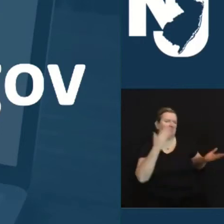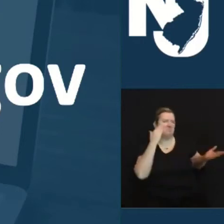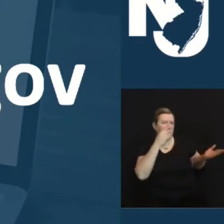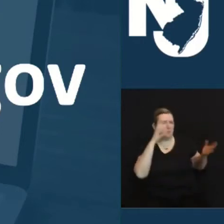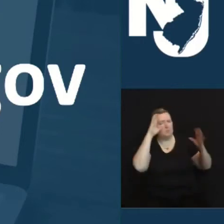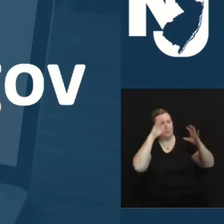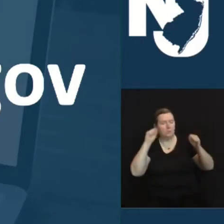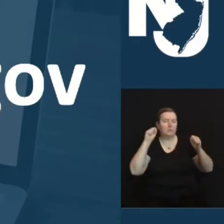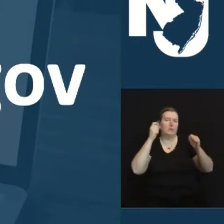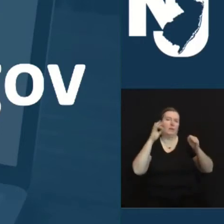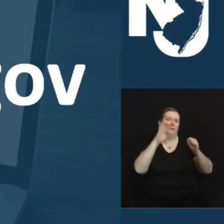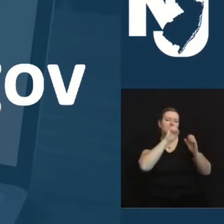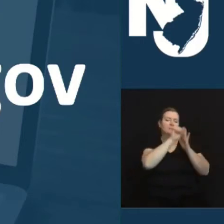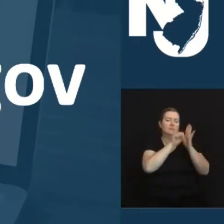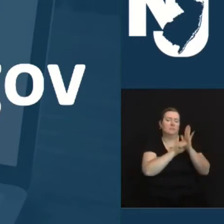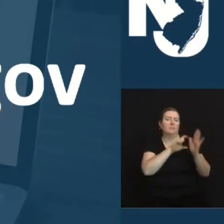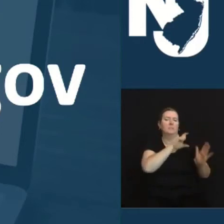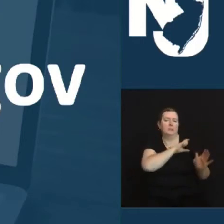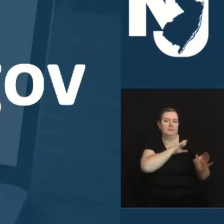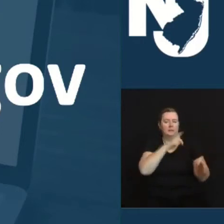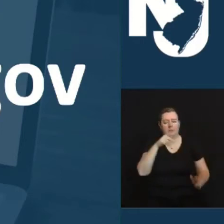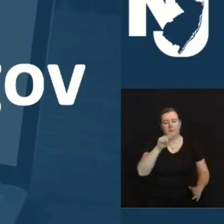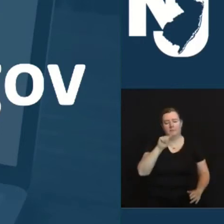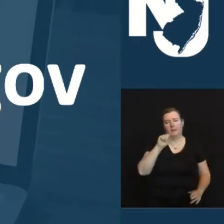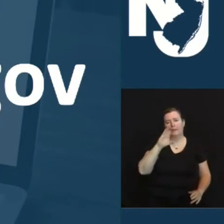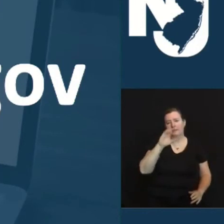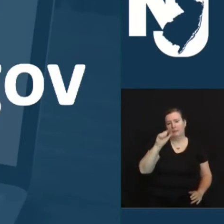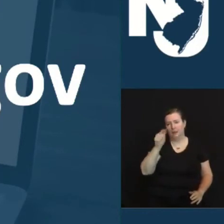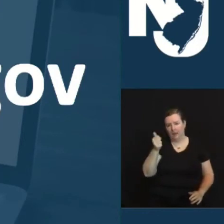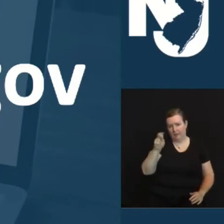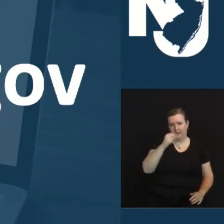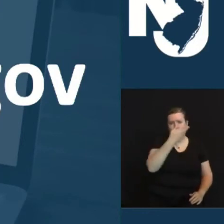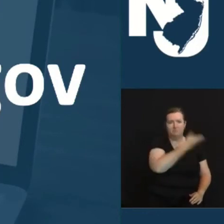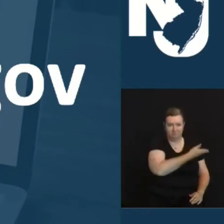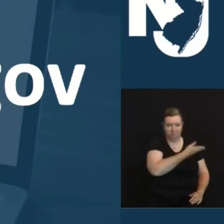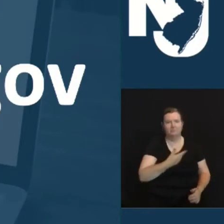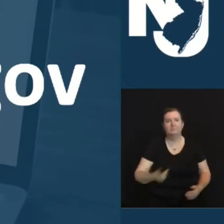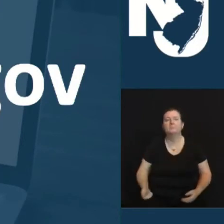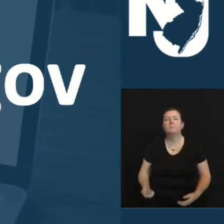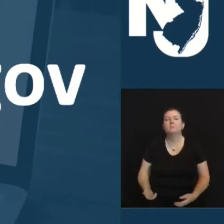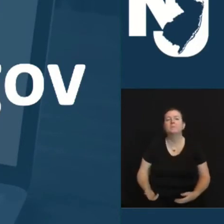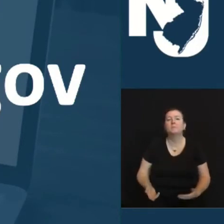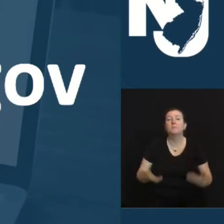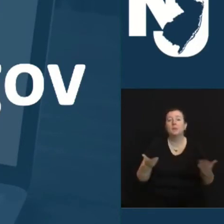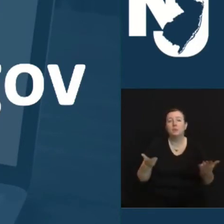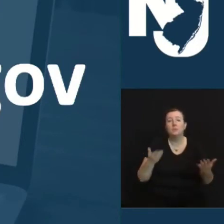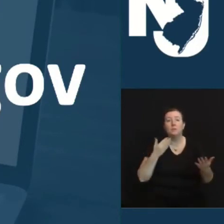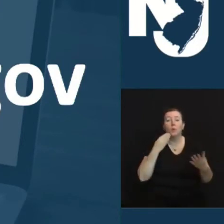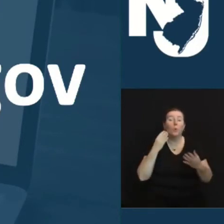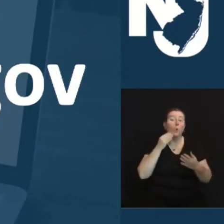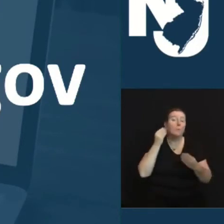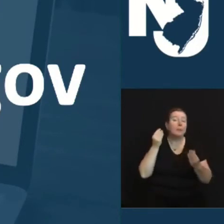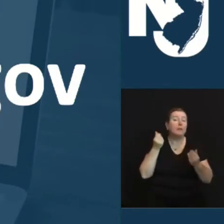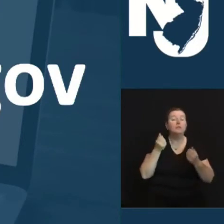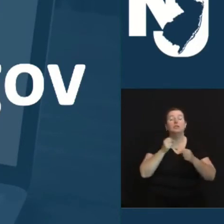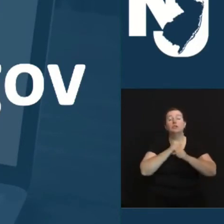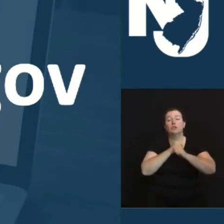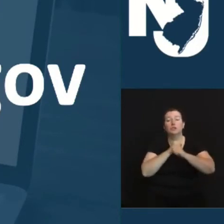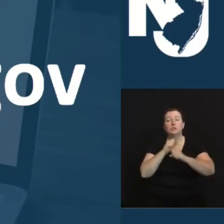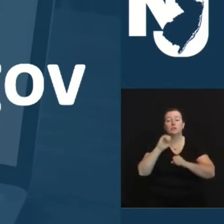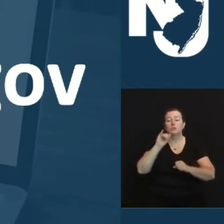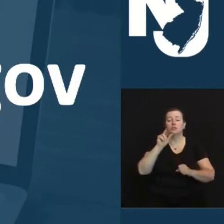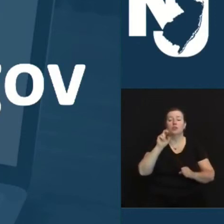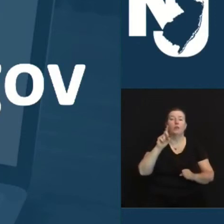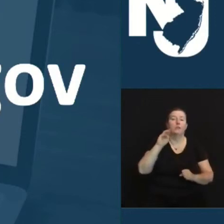of the State Police, Colonel Pat Callahan, the Director of the Office of Homeland Security and Preparedness, Jared Maples with us, Chief